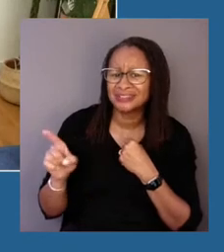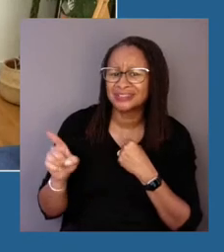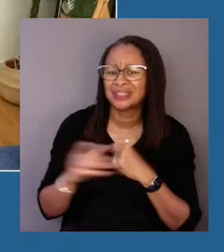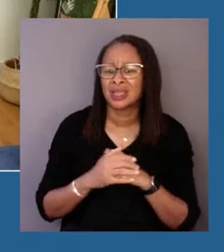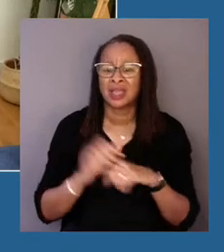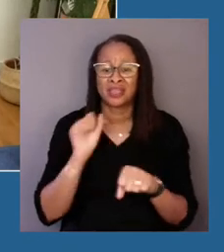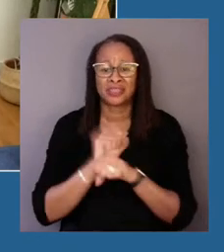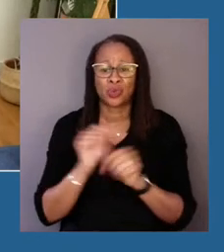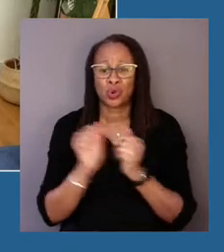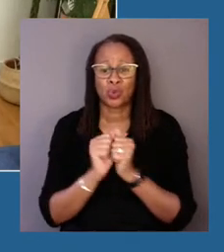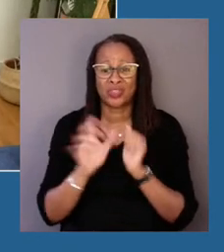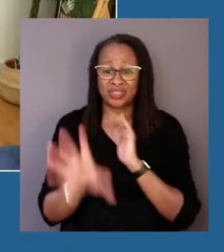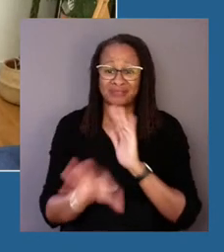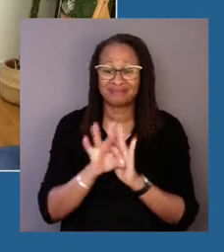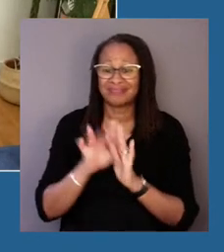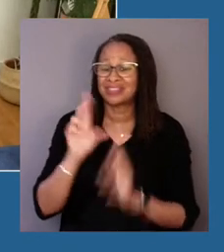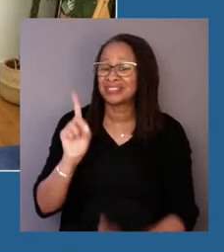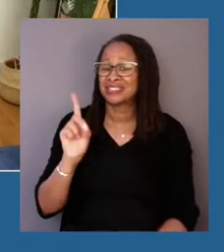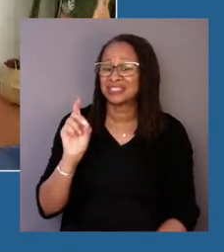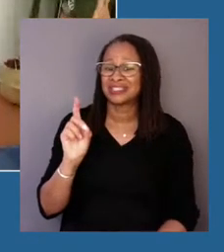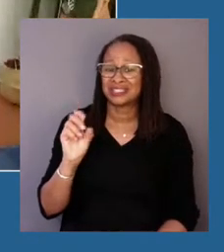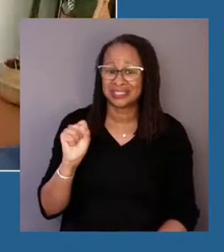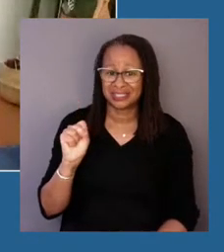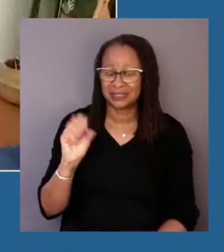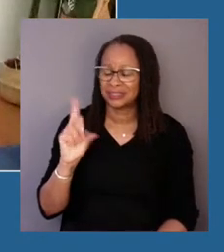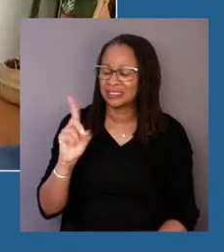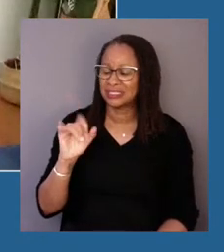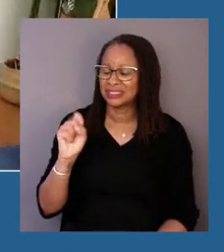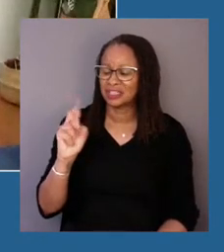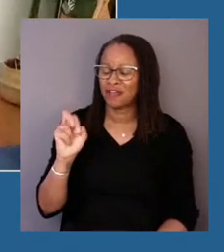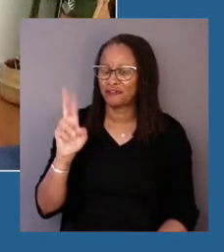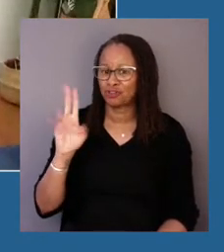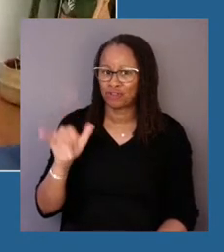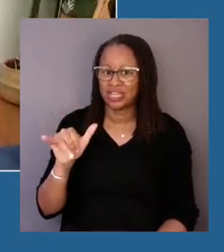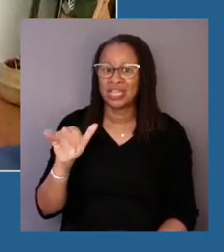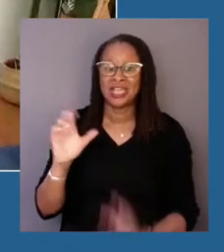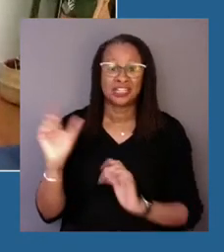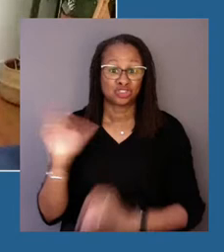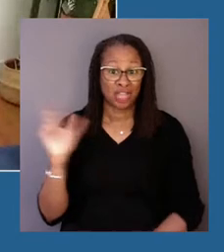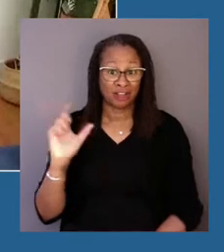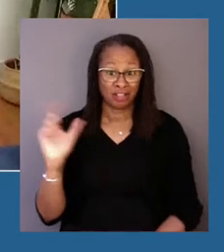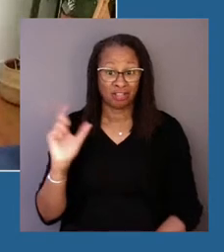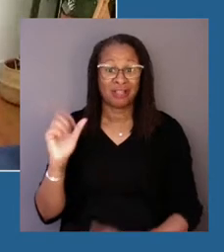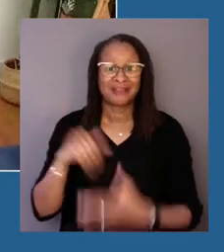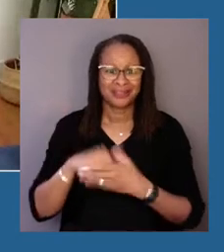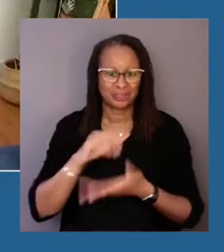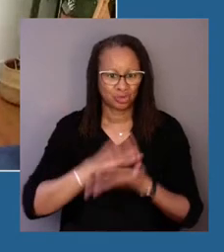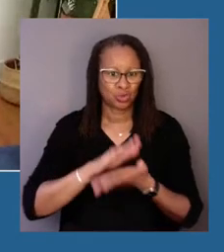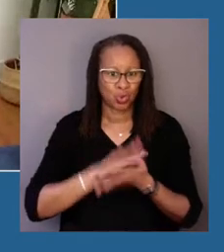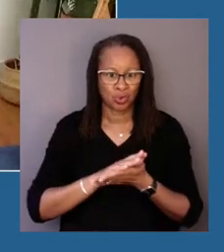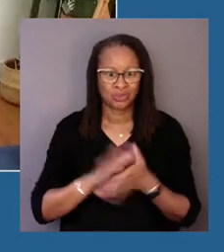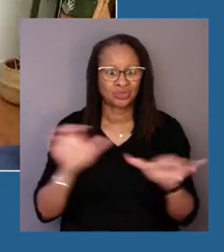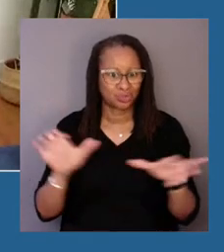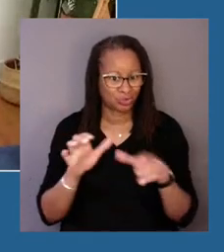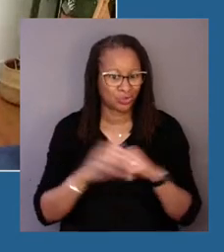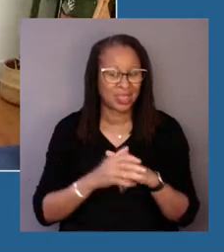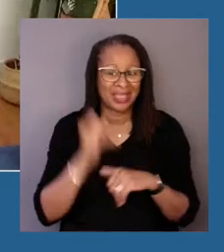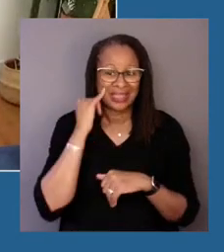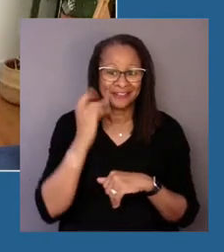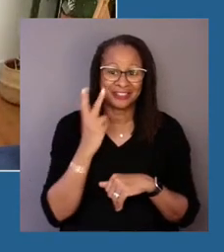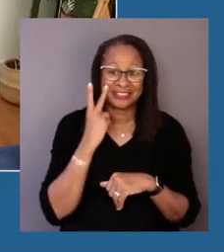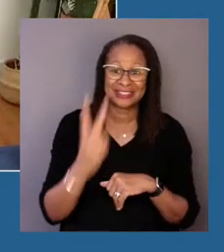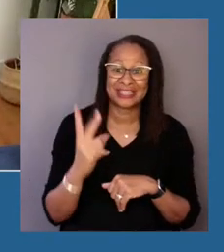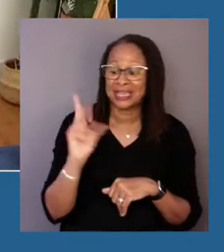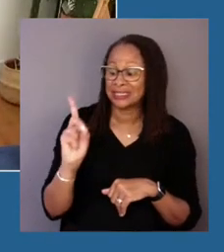Discovery, of the Discovery Channel fame a lot in schools. So if you're seeing like a